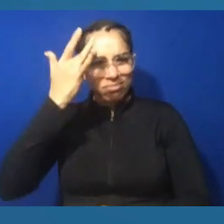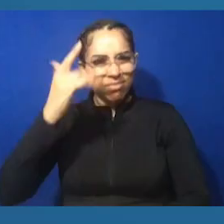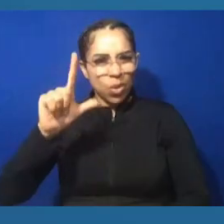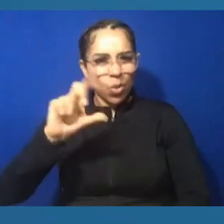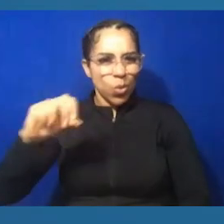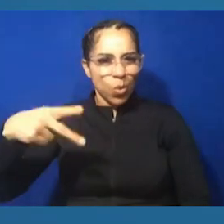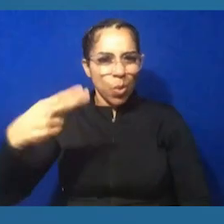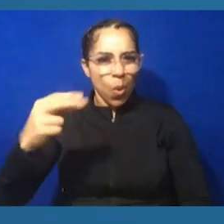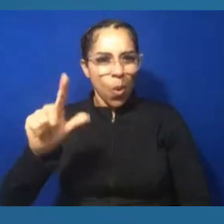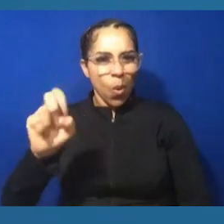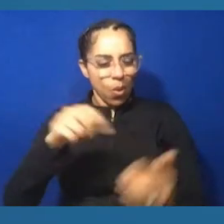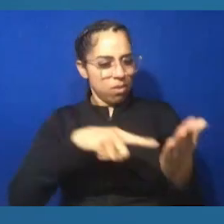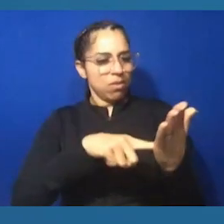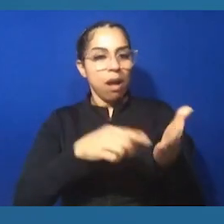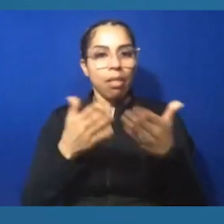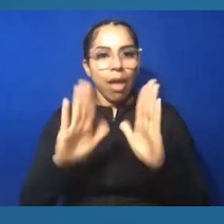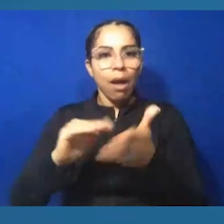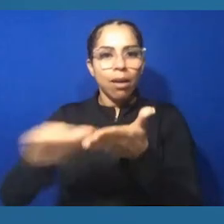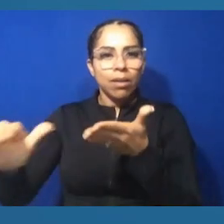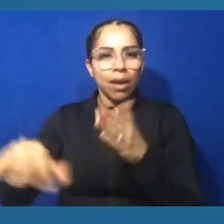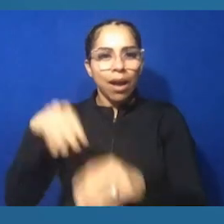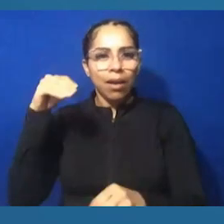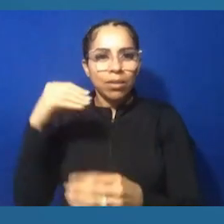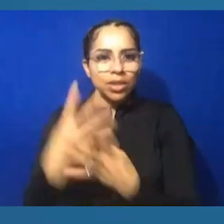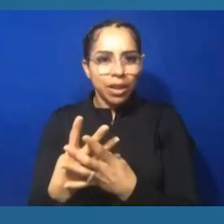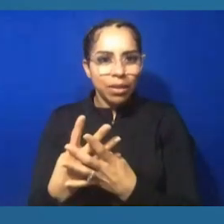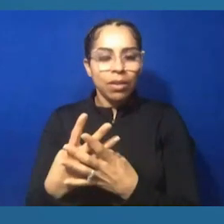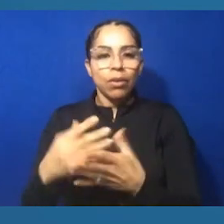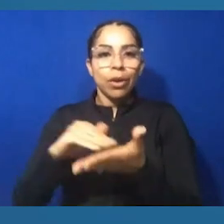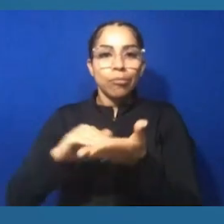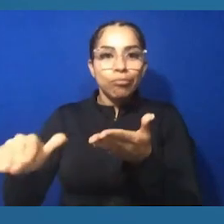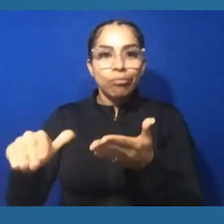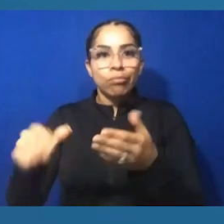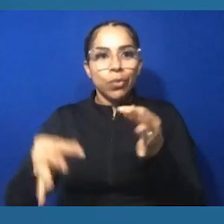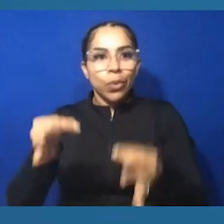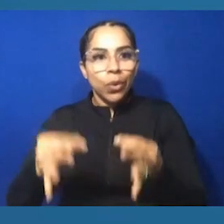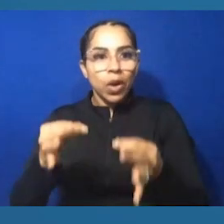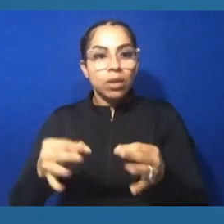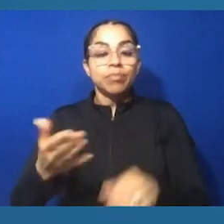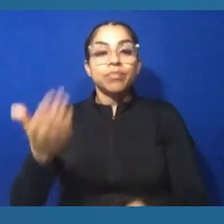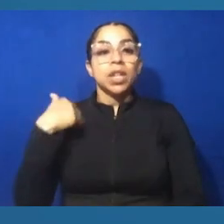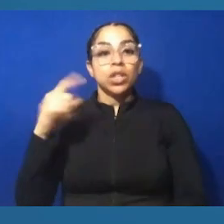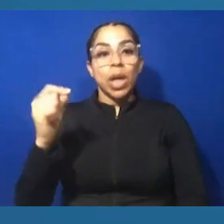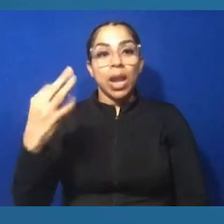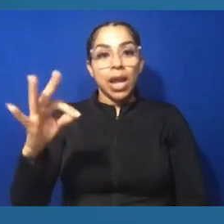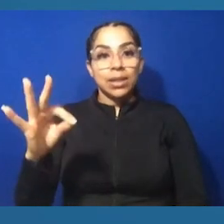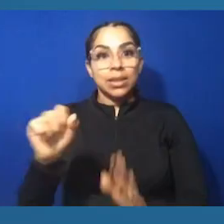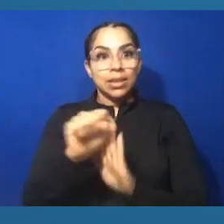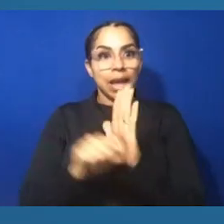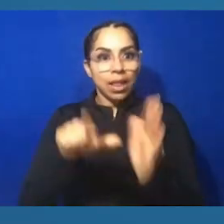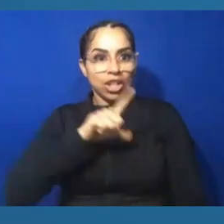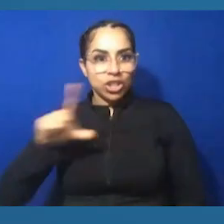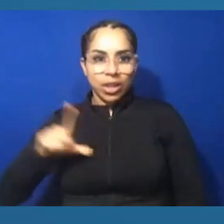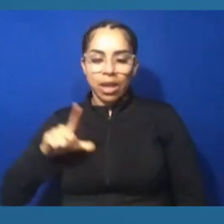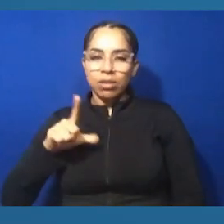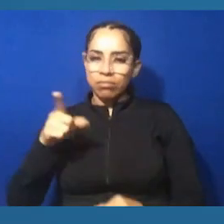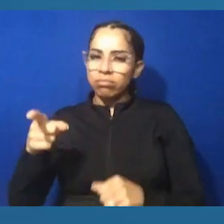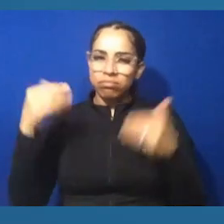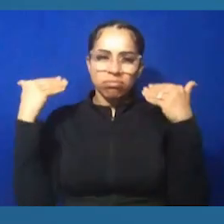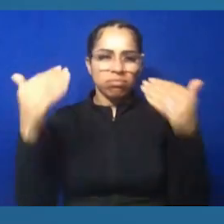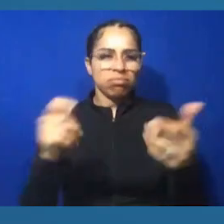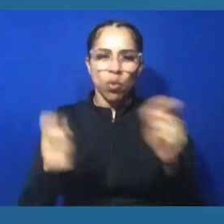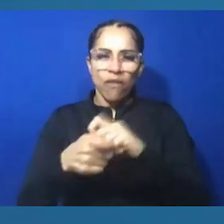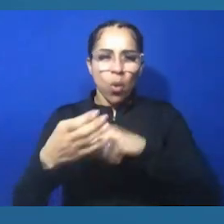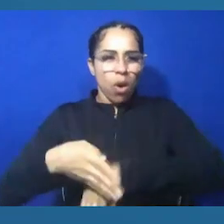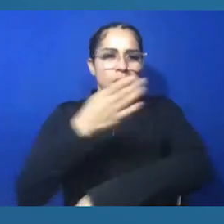2019, our state legislature made some long overdue reforms. They were important, and I stand